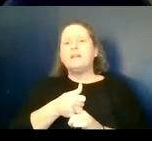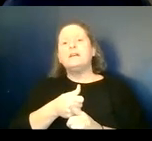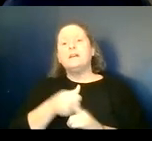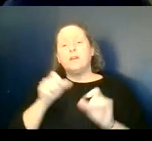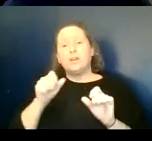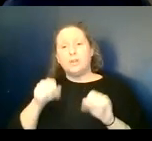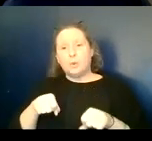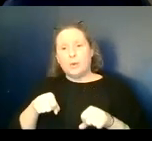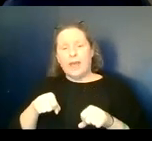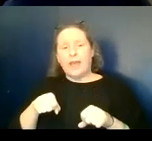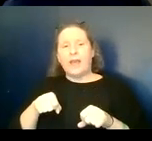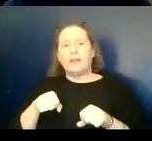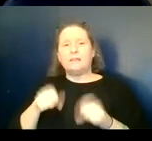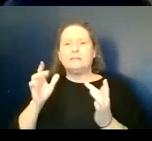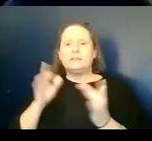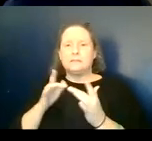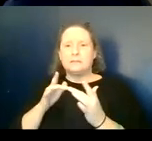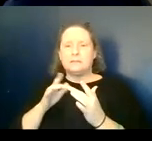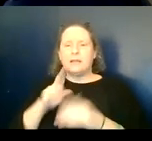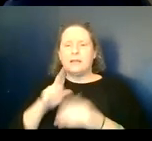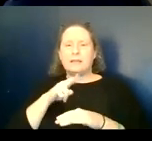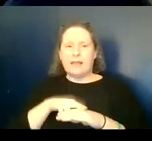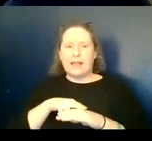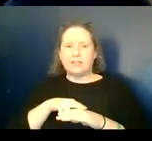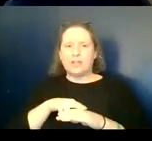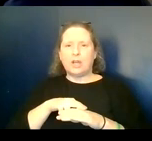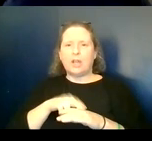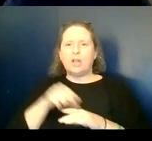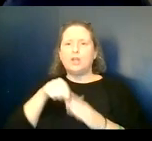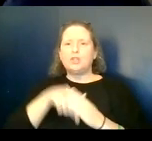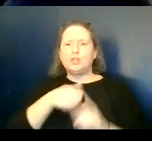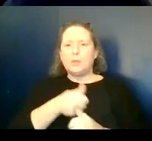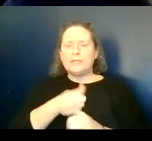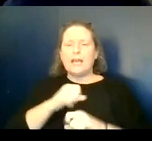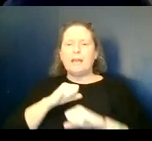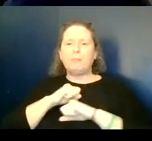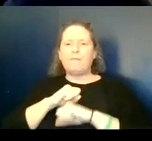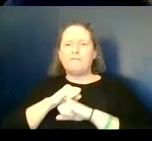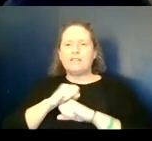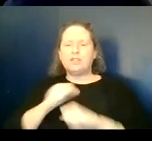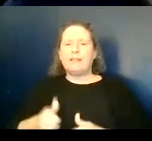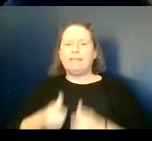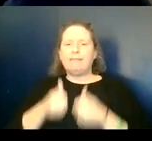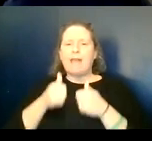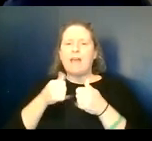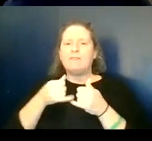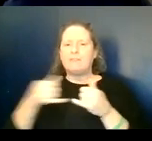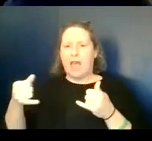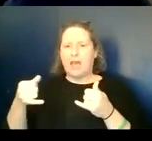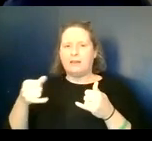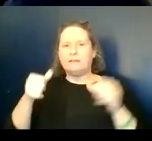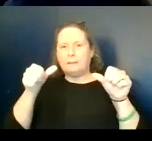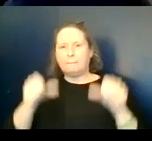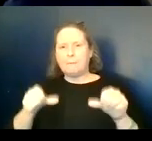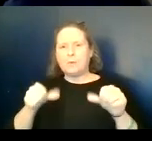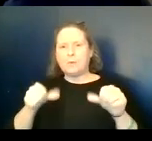to the National Suicide Prevention Lifeline, which is posted on the